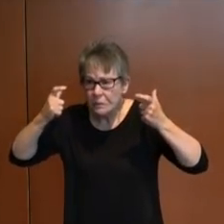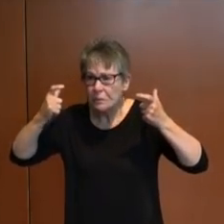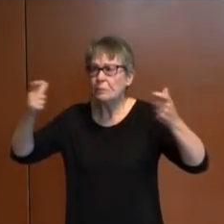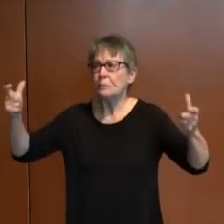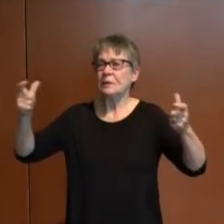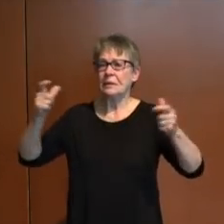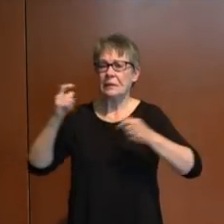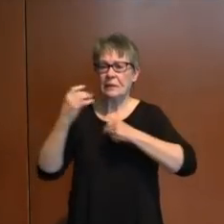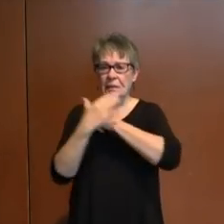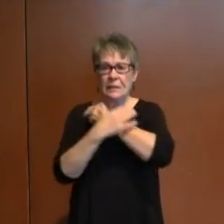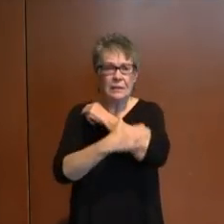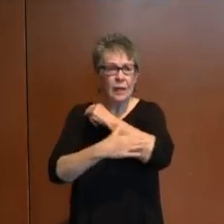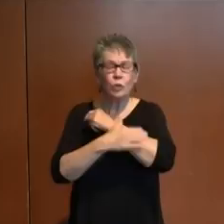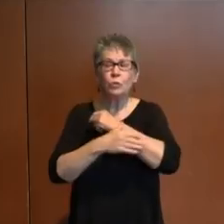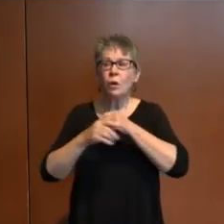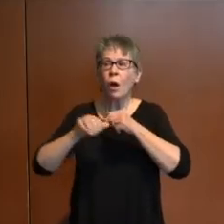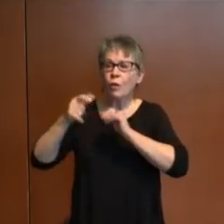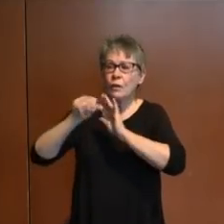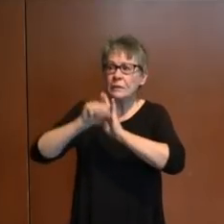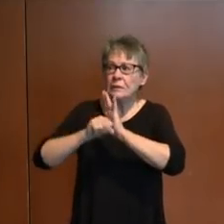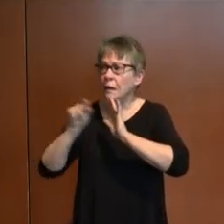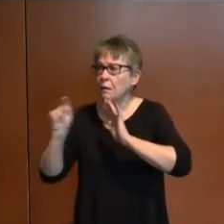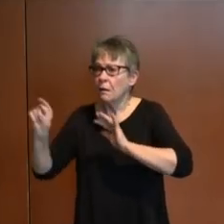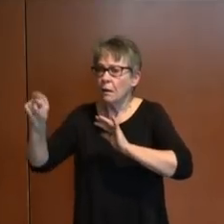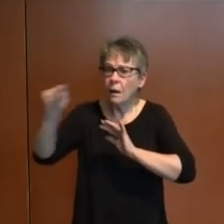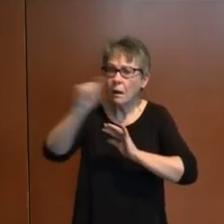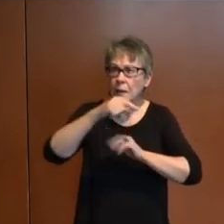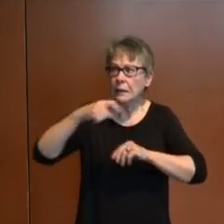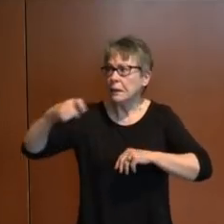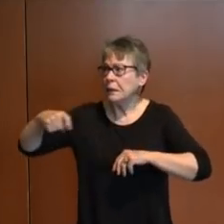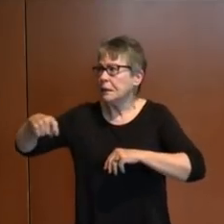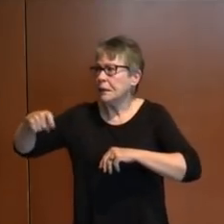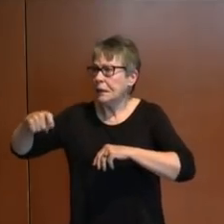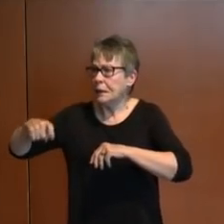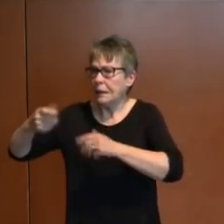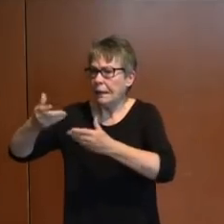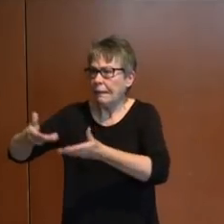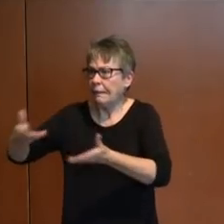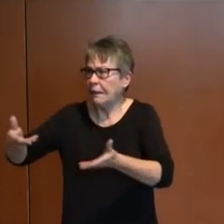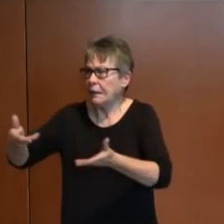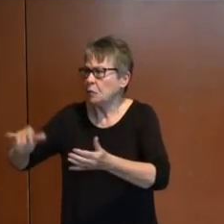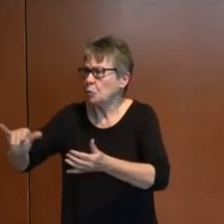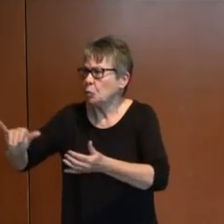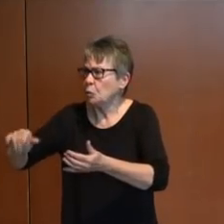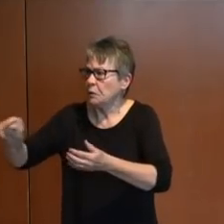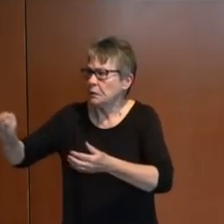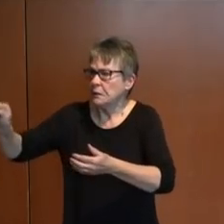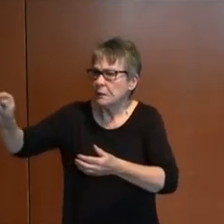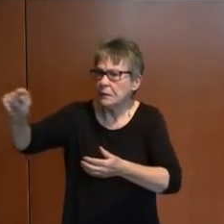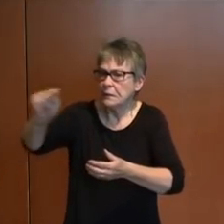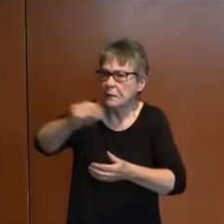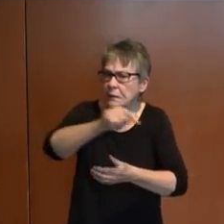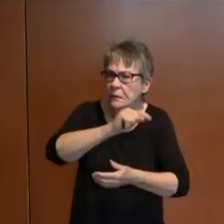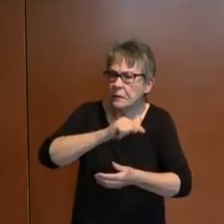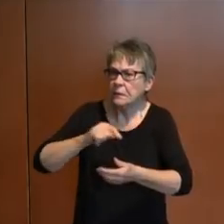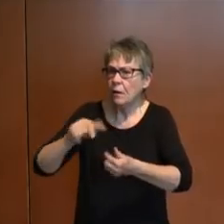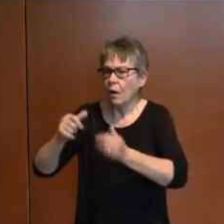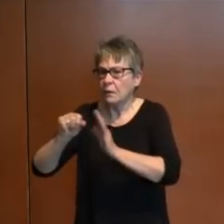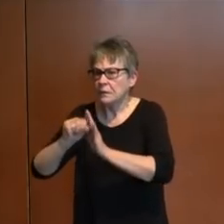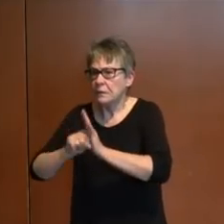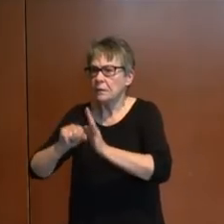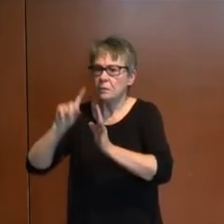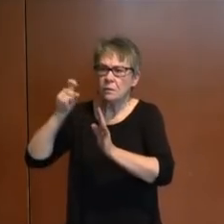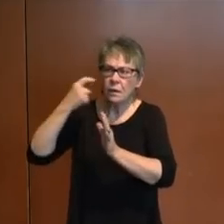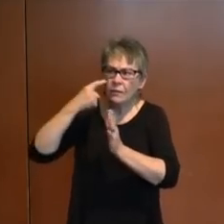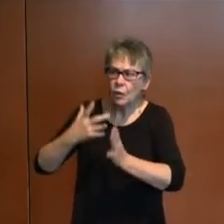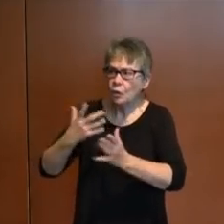are, there's a lot of commonality when you're on with governors and you feel some amount of comfort as a